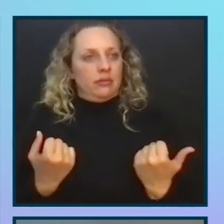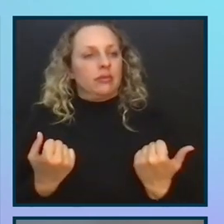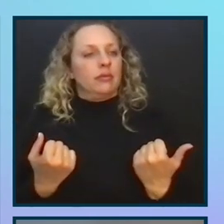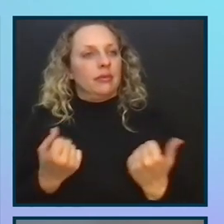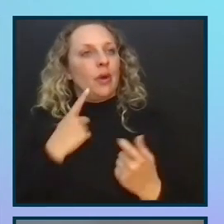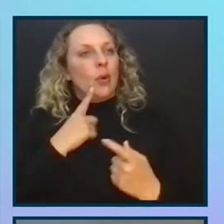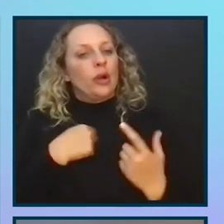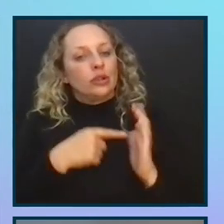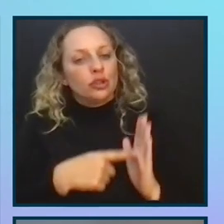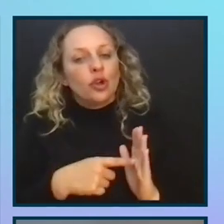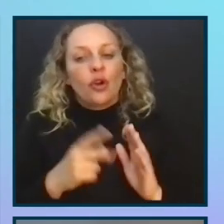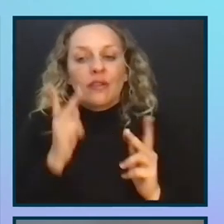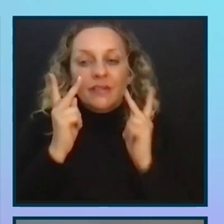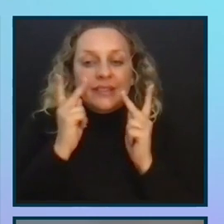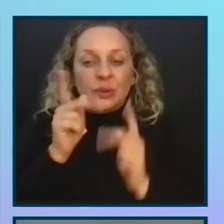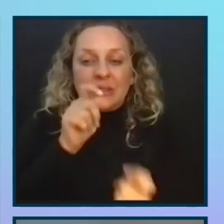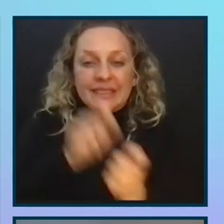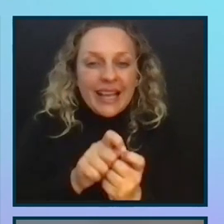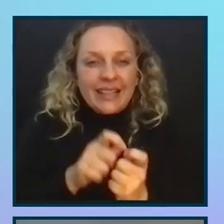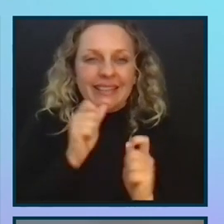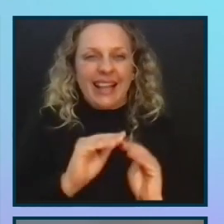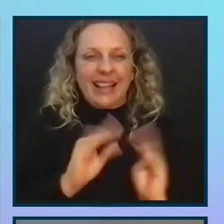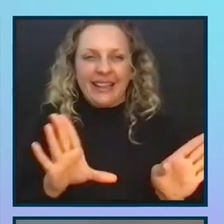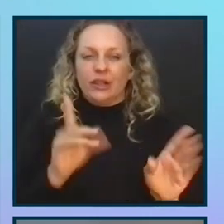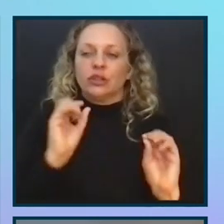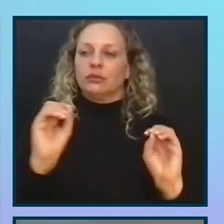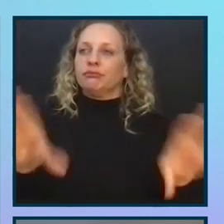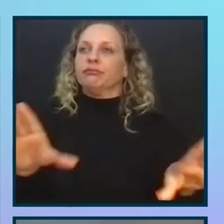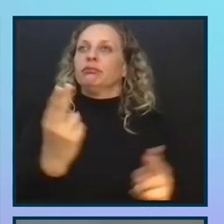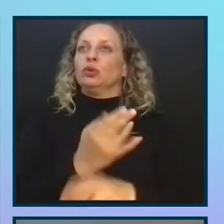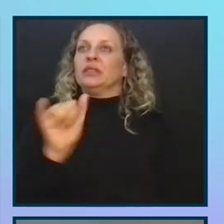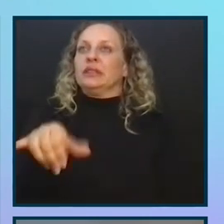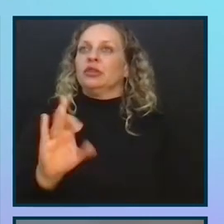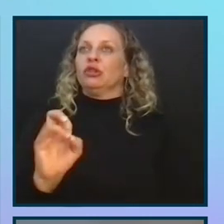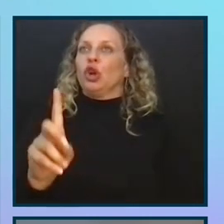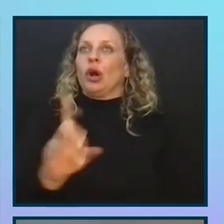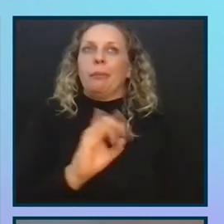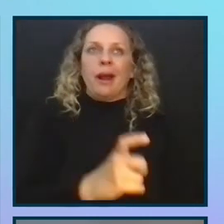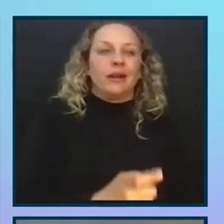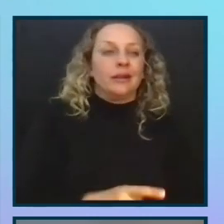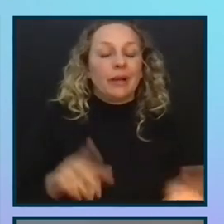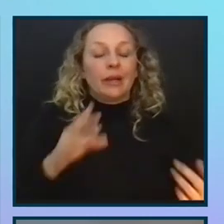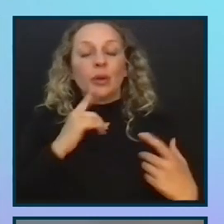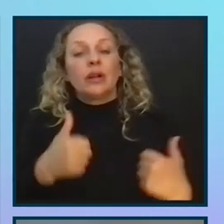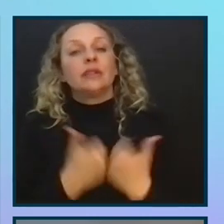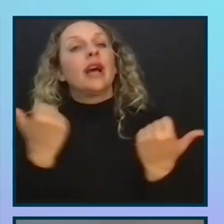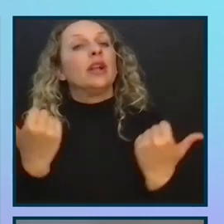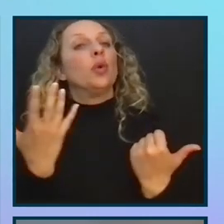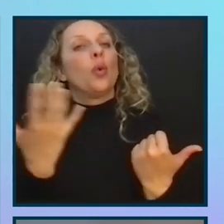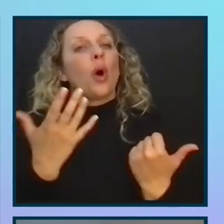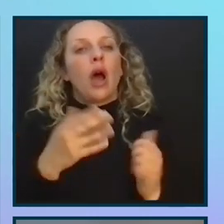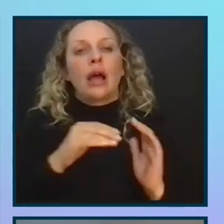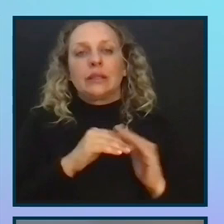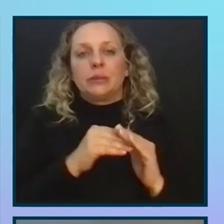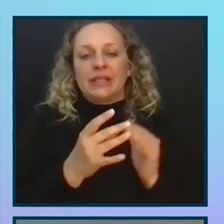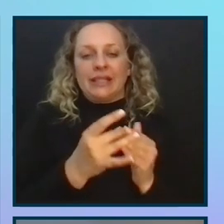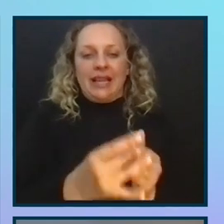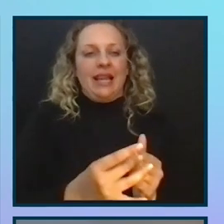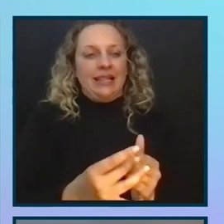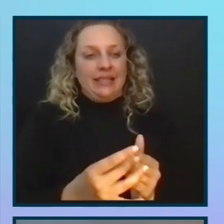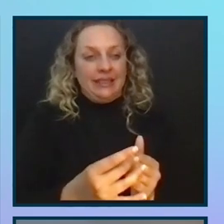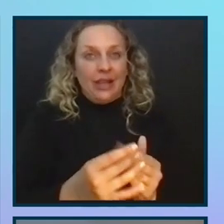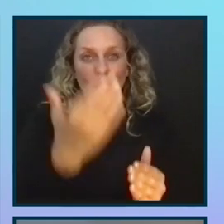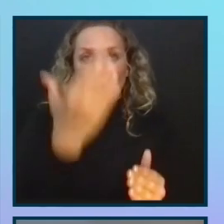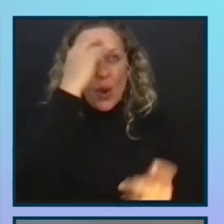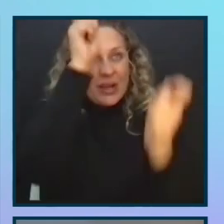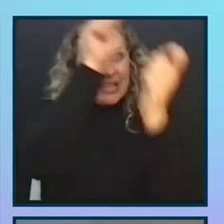experiences aren't clear to begin with? Even more challenging, how do we write accessibility guidance for something that's so undefined? We'll